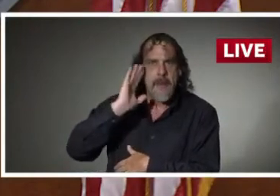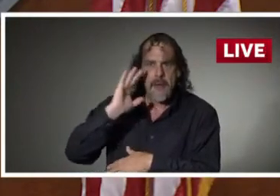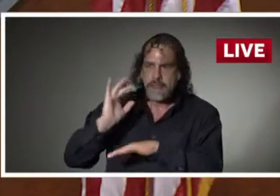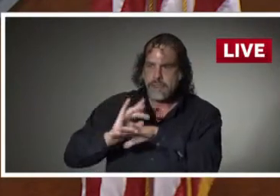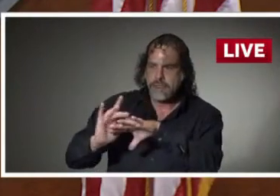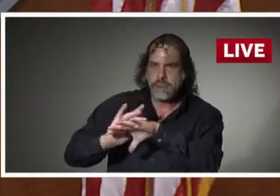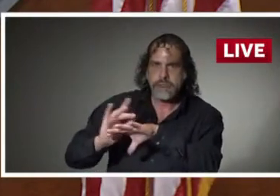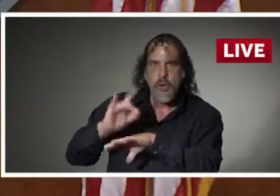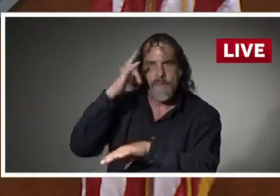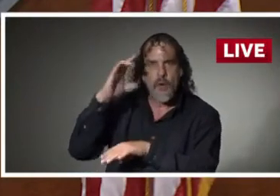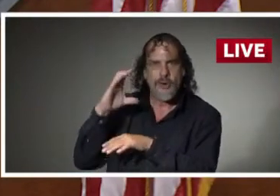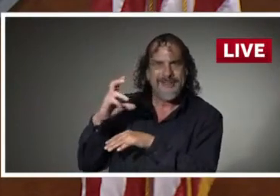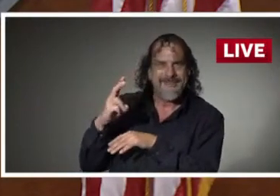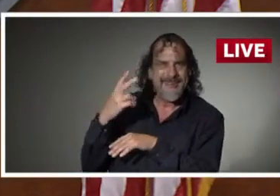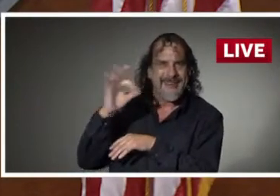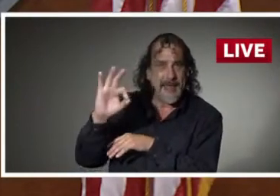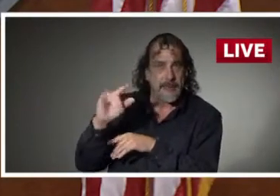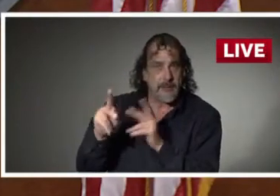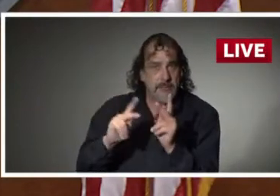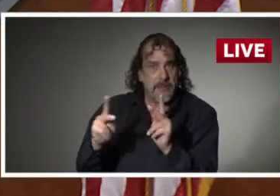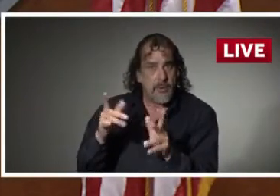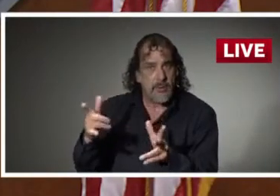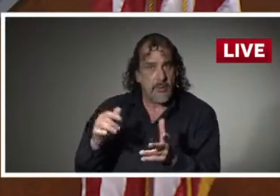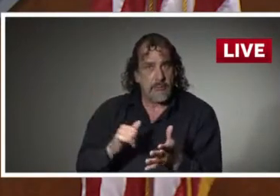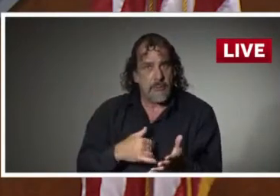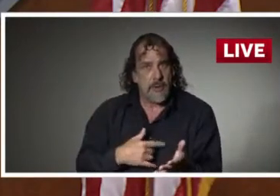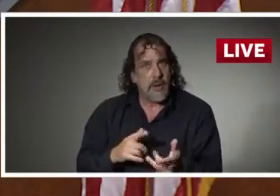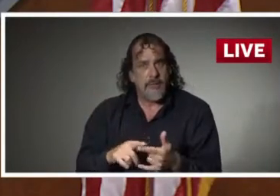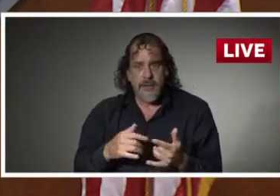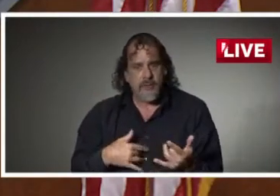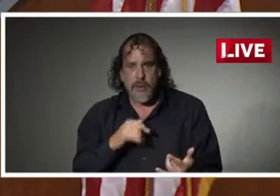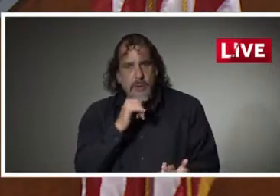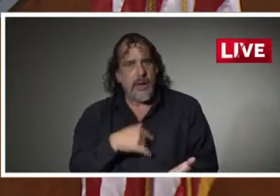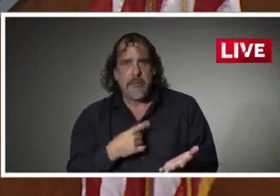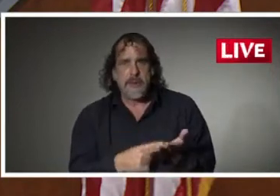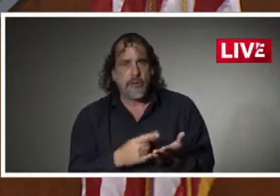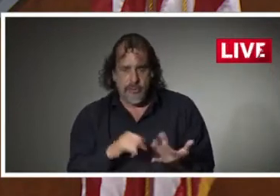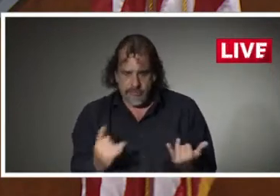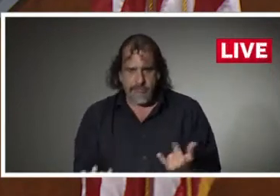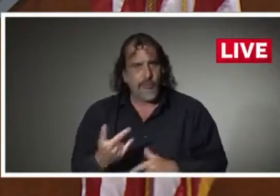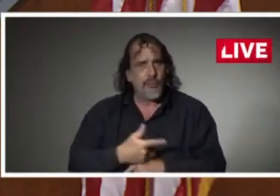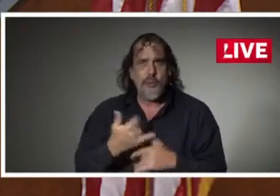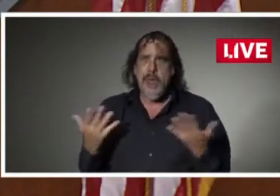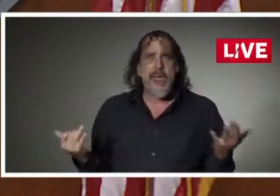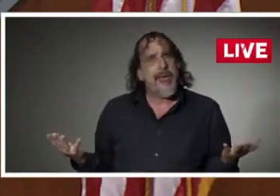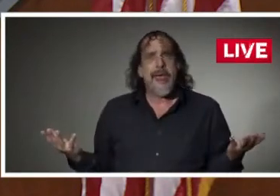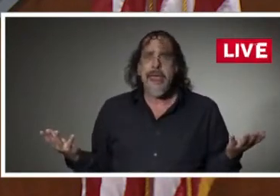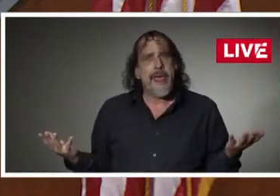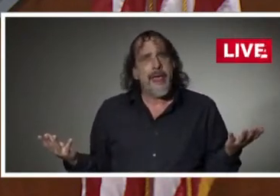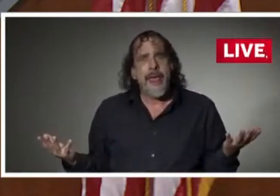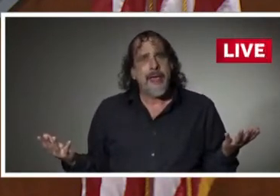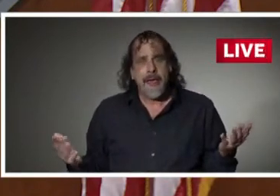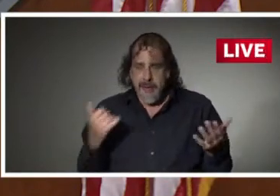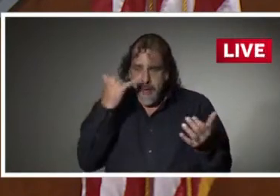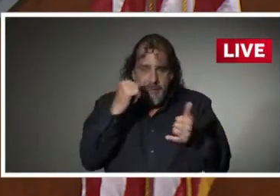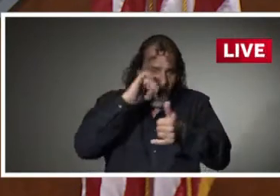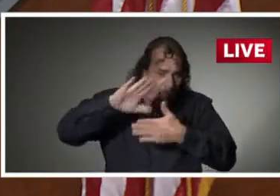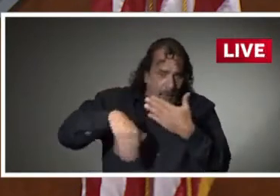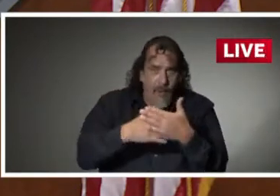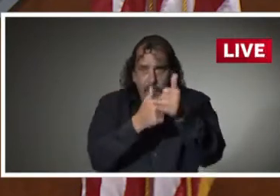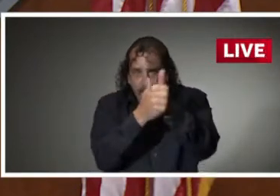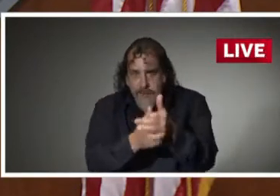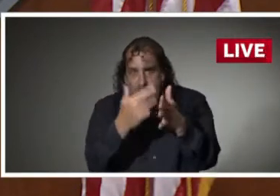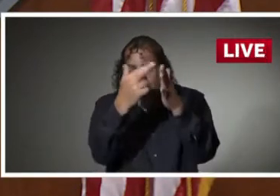for COVID patients, as is required, then we'd be having a different conversation today. If everyone would follow the